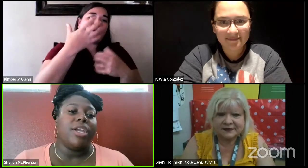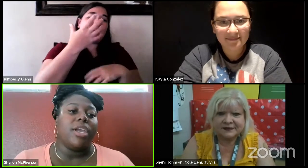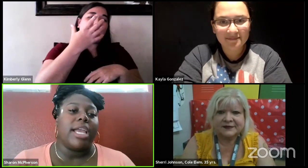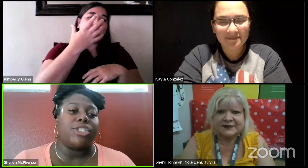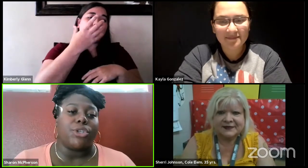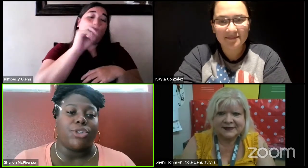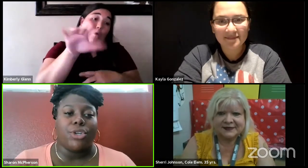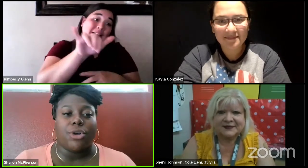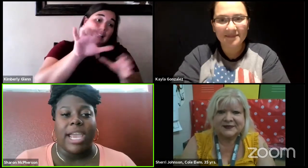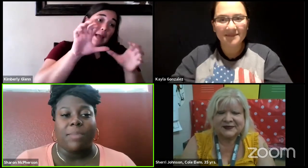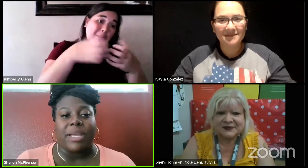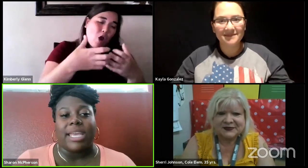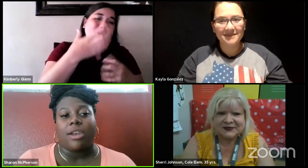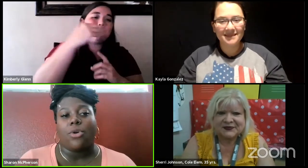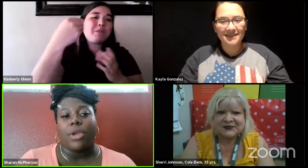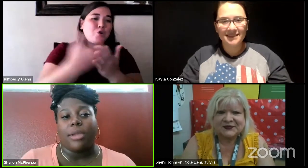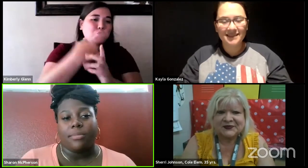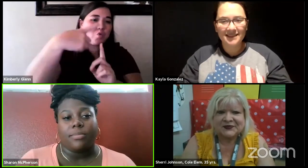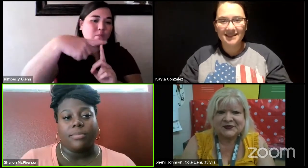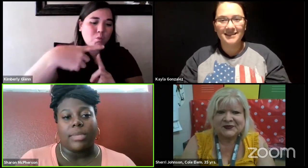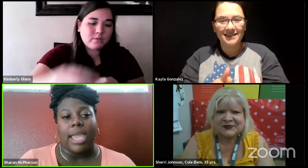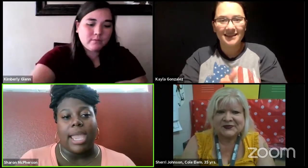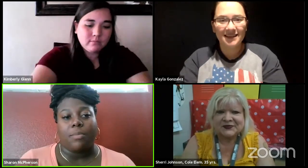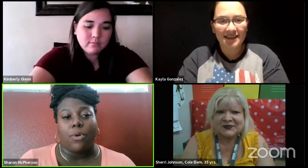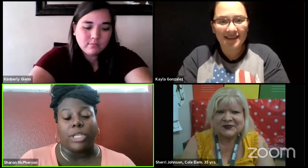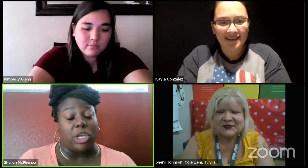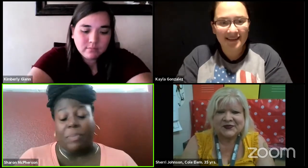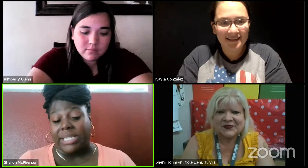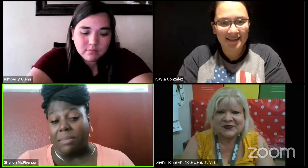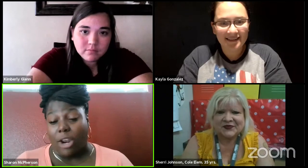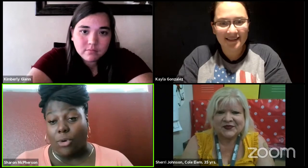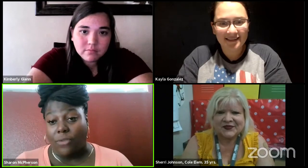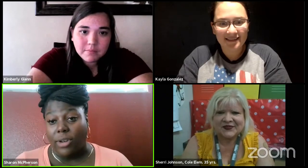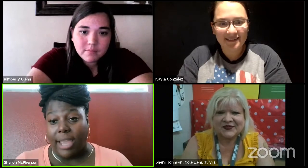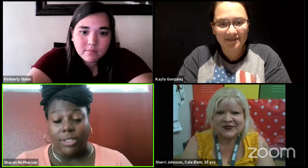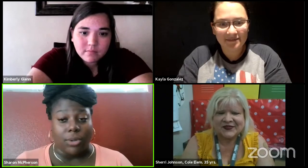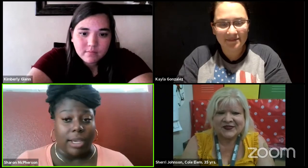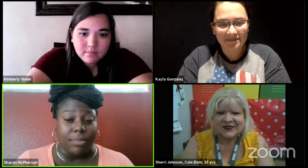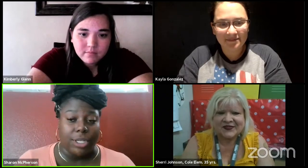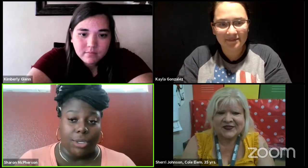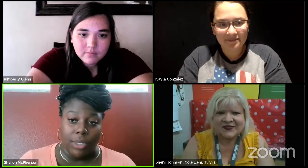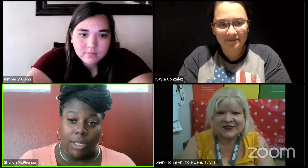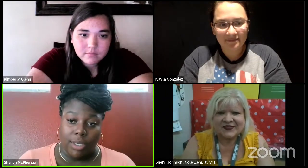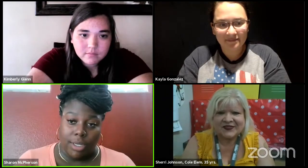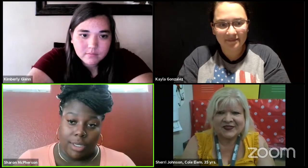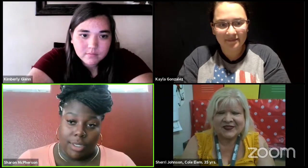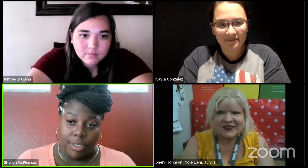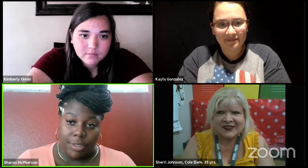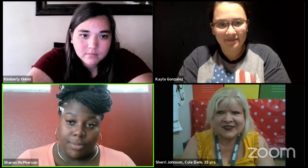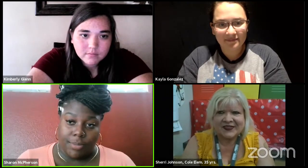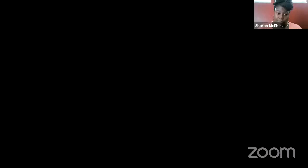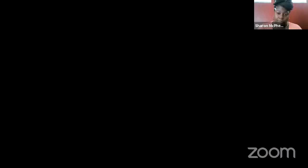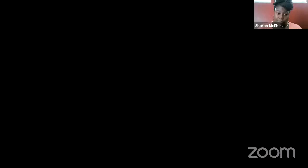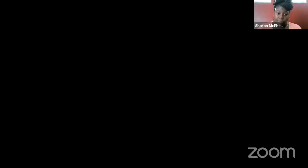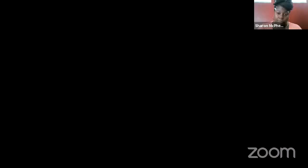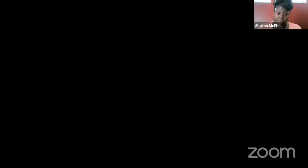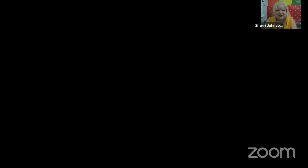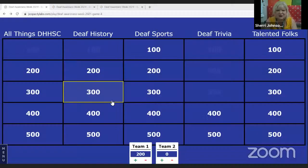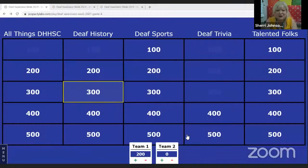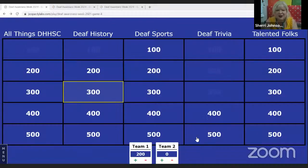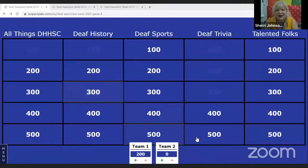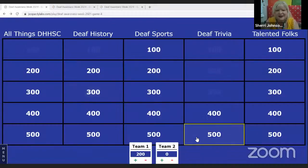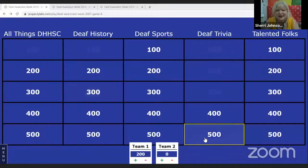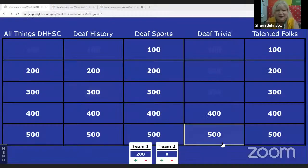Okay, Sherry, it's your turn to go ahead and pick a category and points. You can pick the same category if you'd like, it's totally up to you.